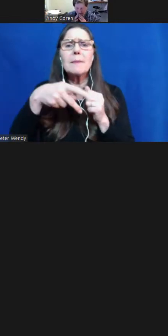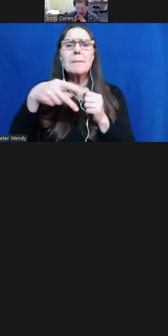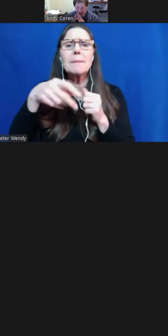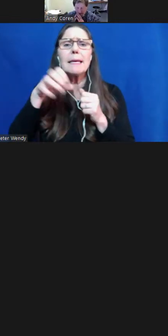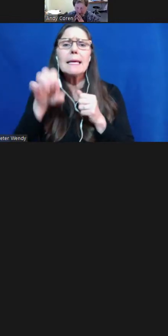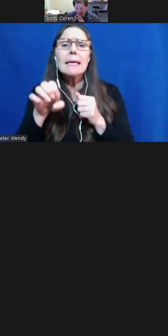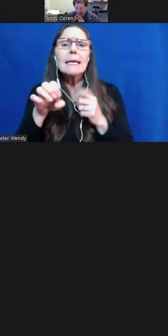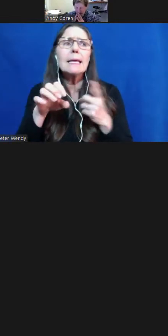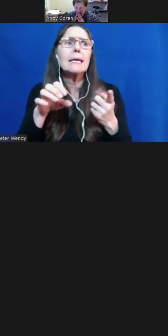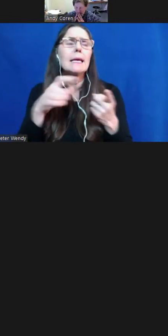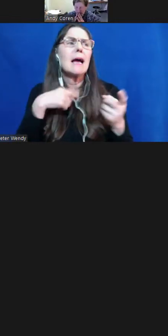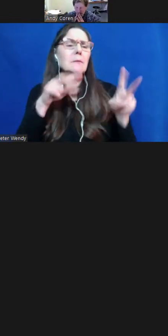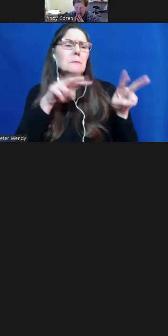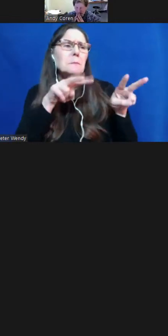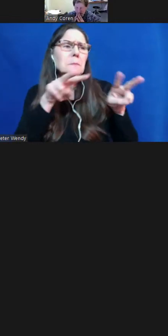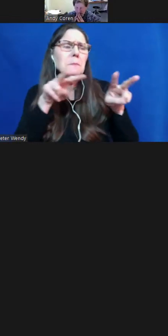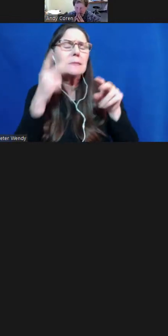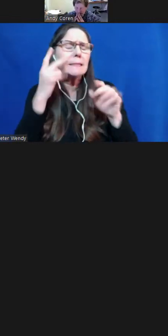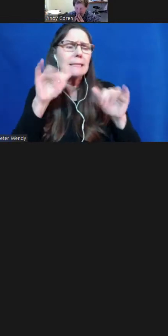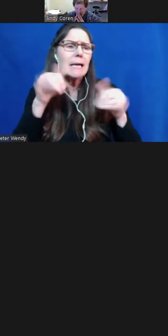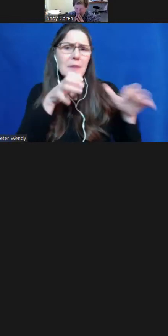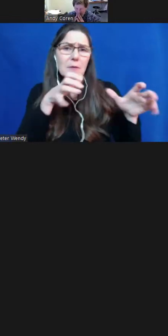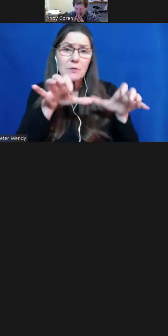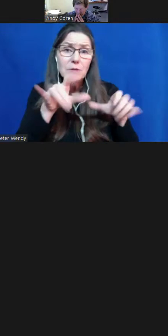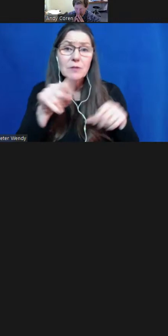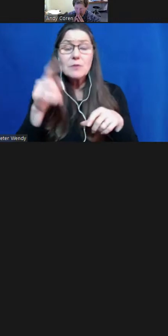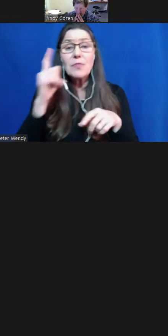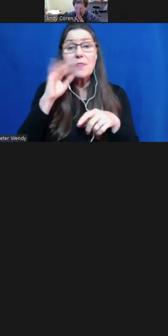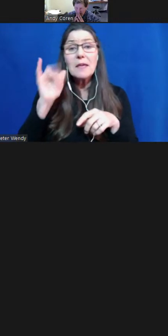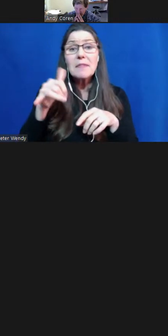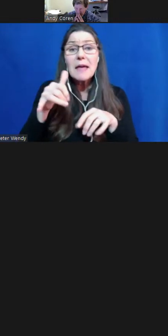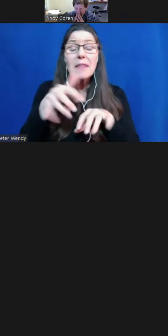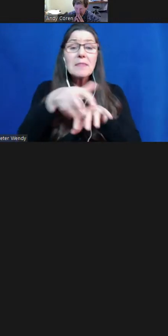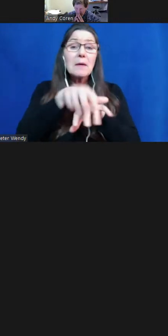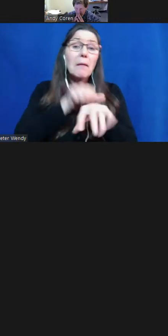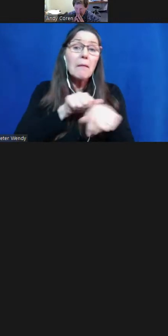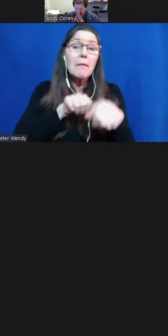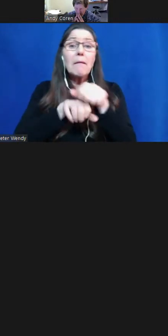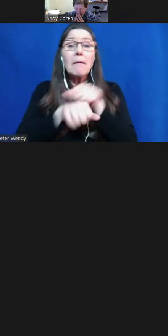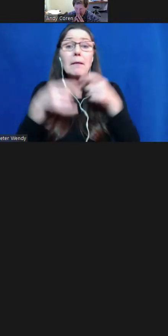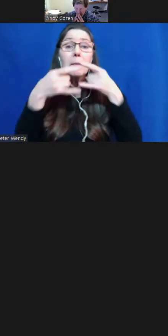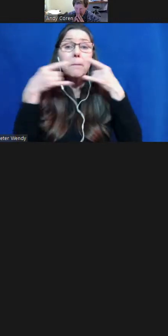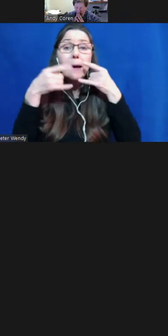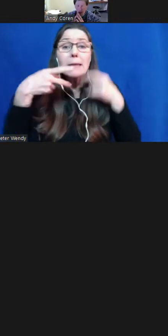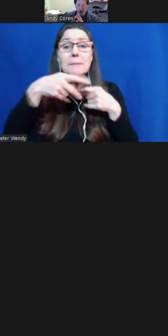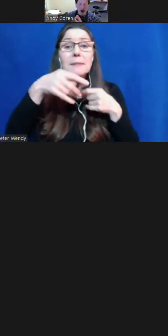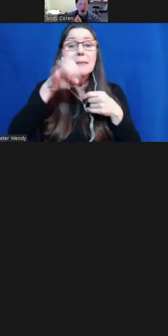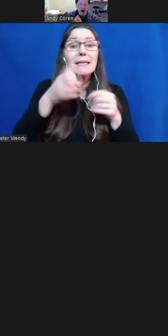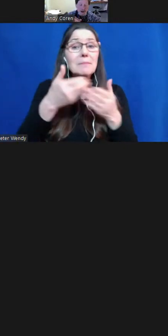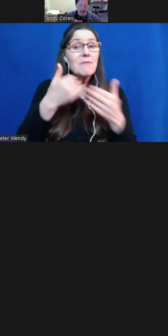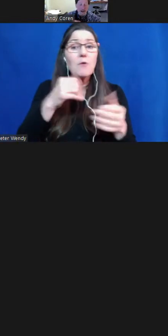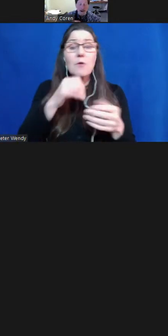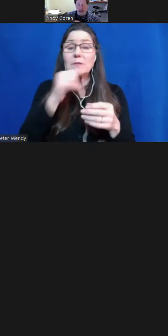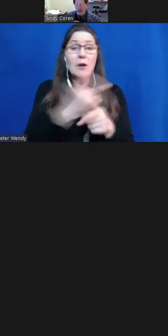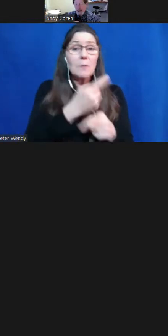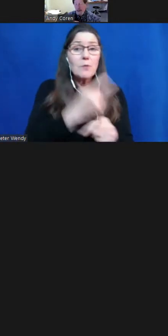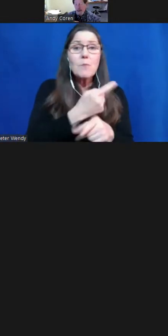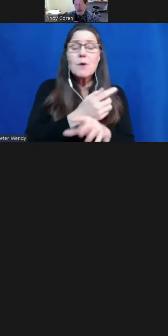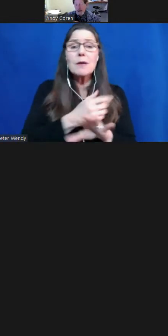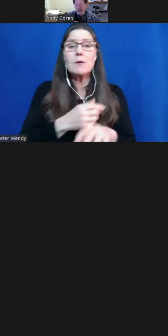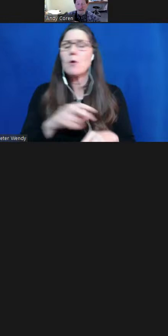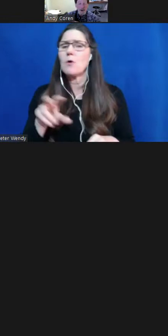kind of seeing how they were doing things, would you say that the PPE was inadequate for the staff? No, it was